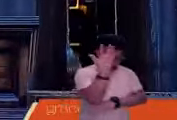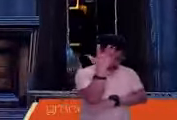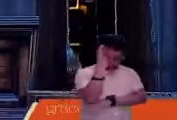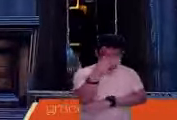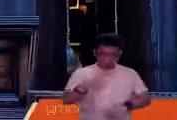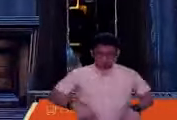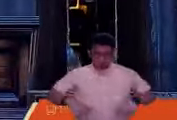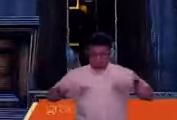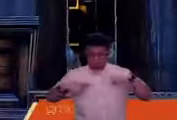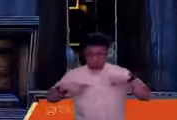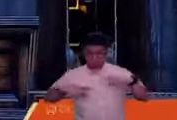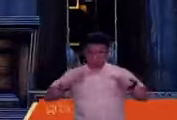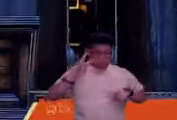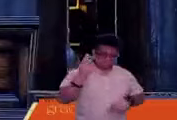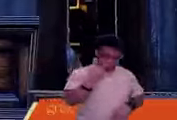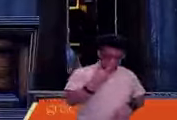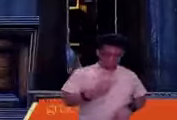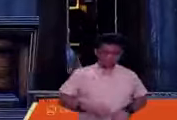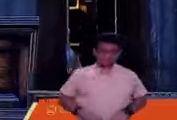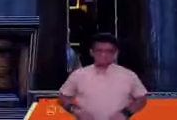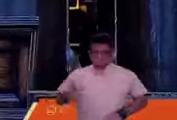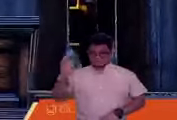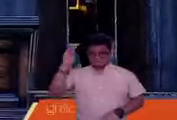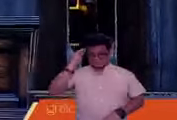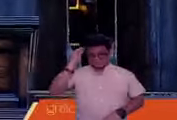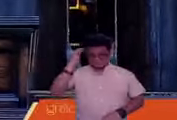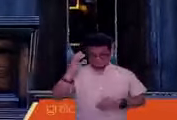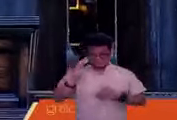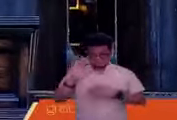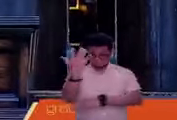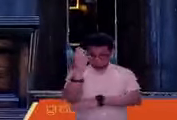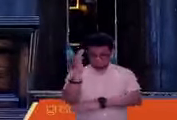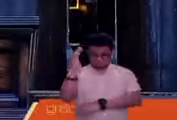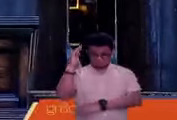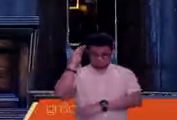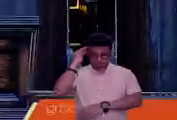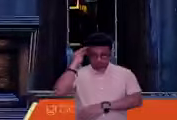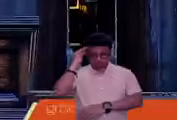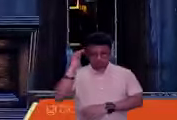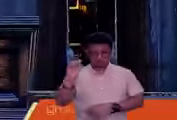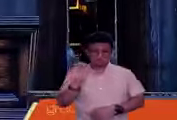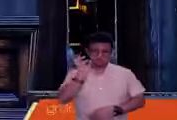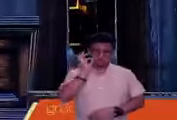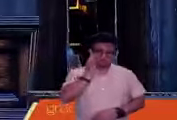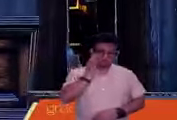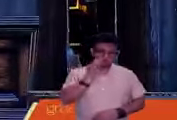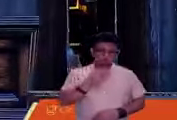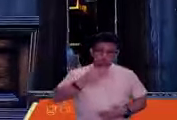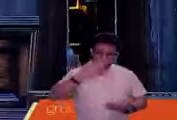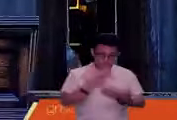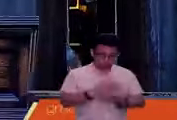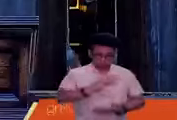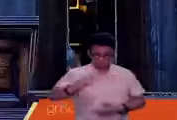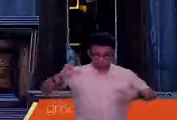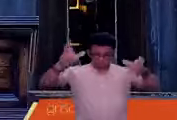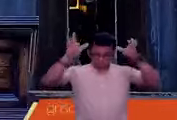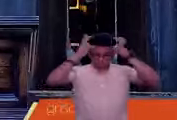Unya, nag-aingon ang Bible that if you eat that fruit of the tree of knowledge of good and